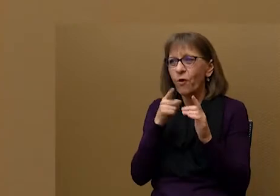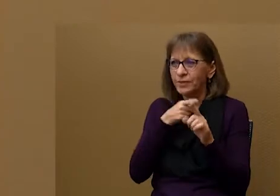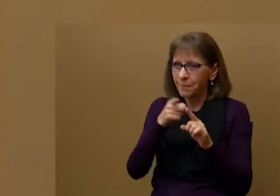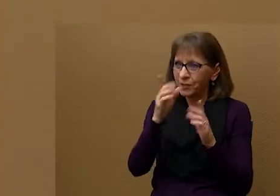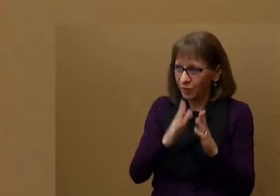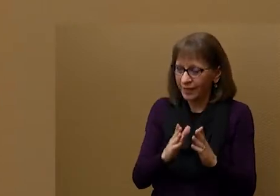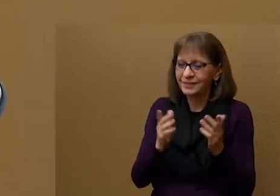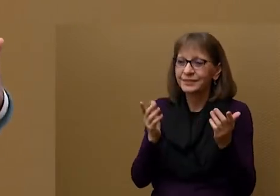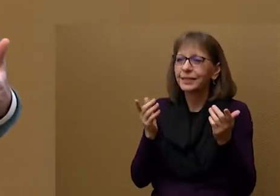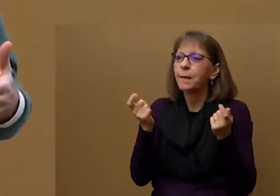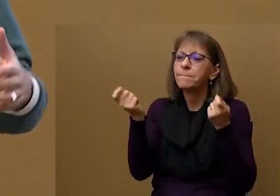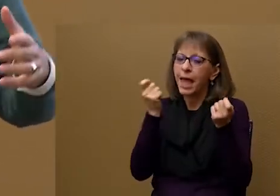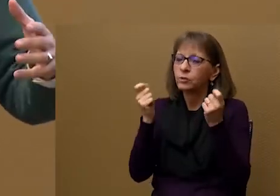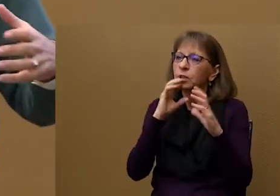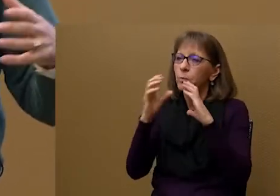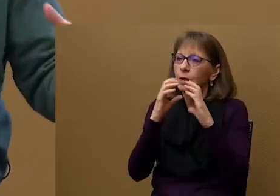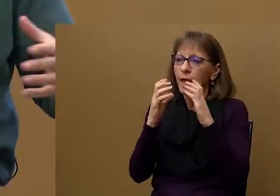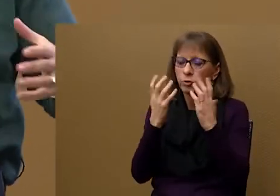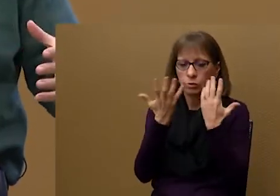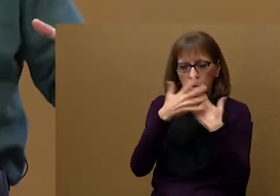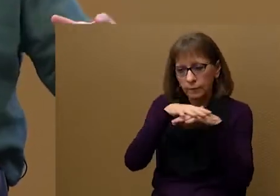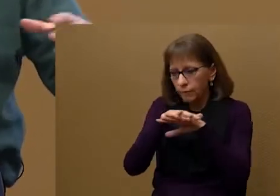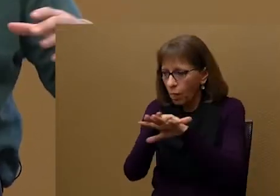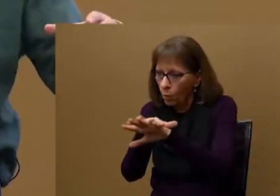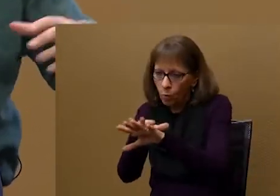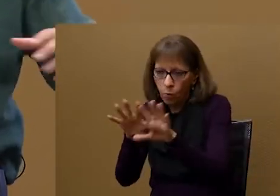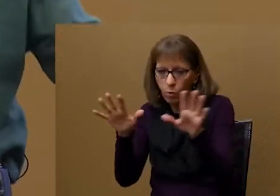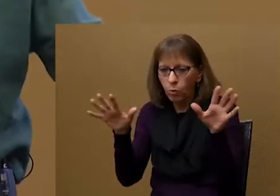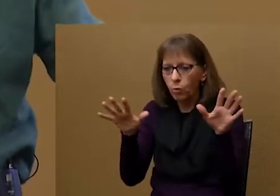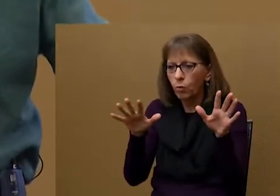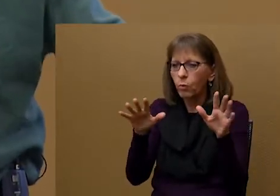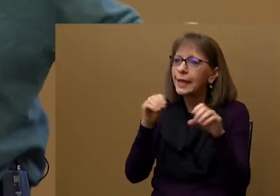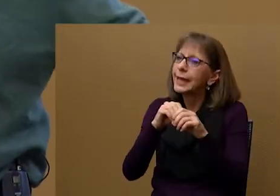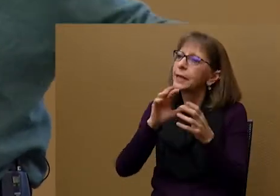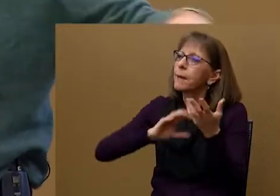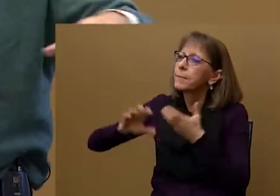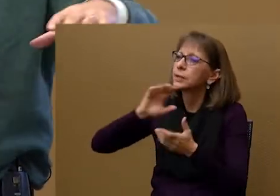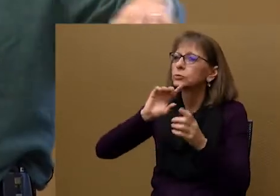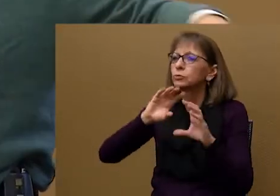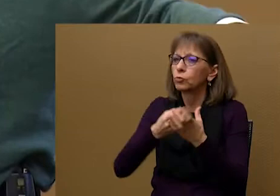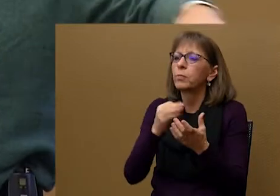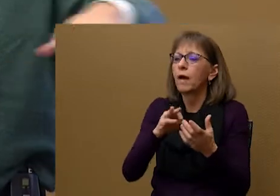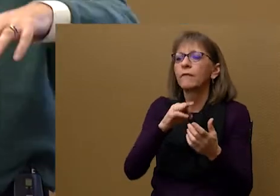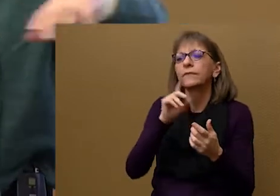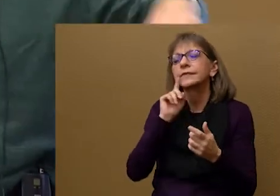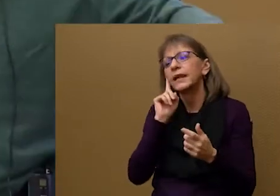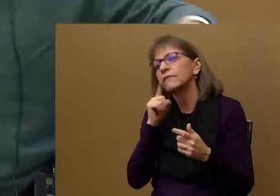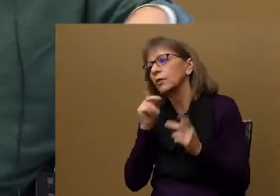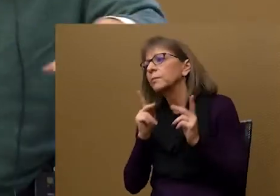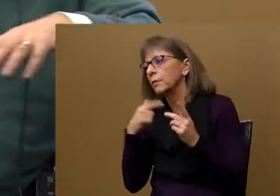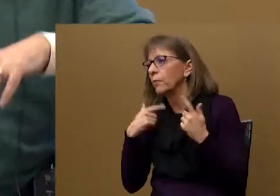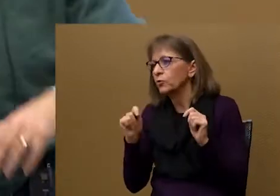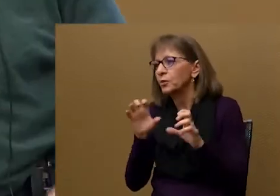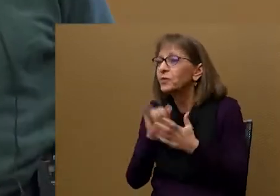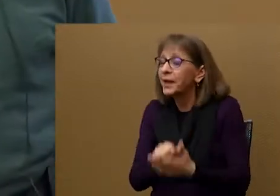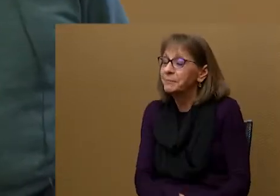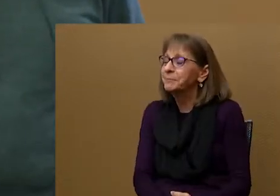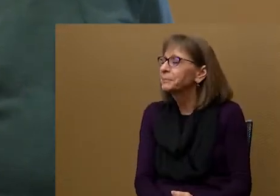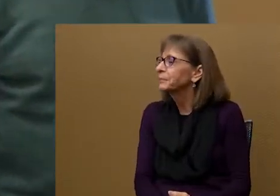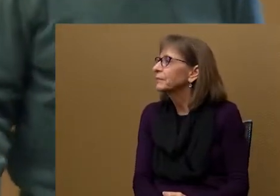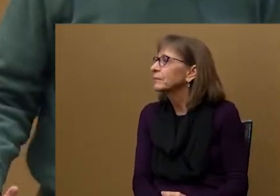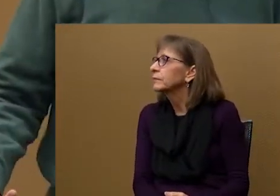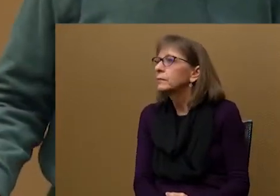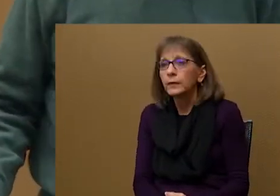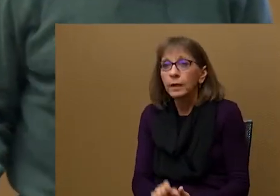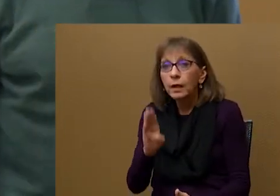of deaf mental health specialists, managing the communication flow in a mixed group of deaf and hearing people.